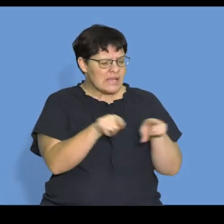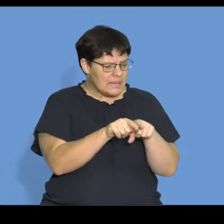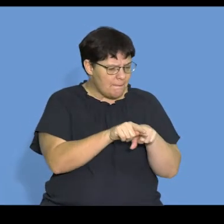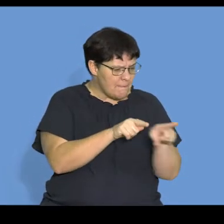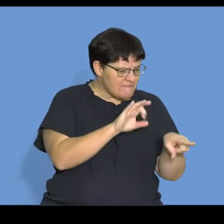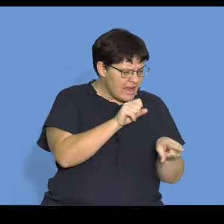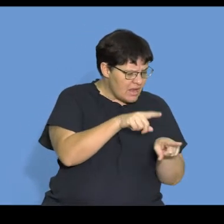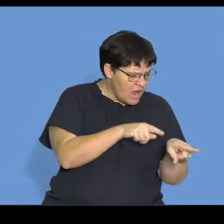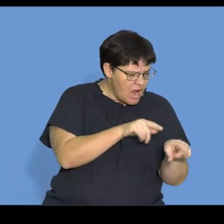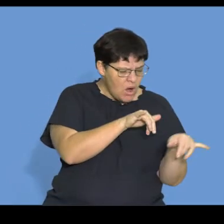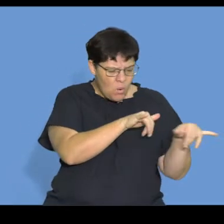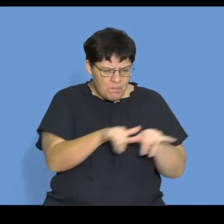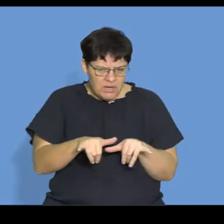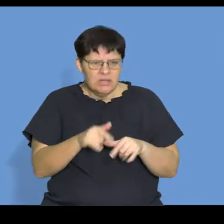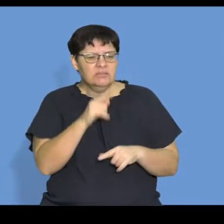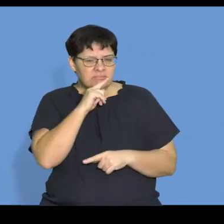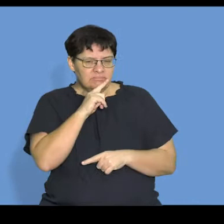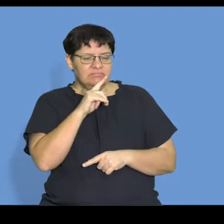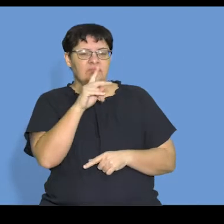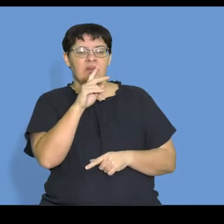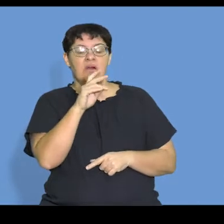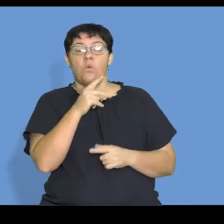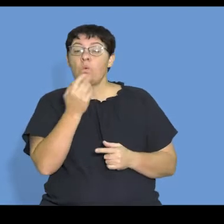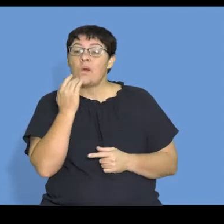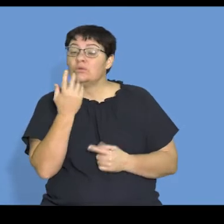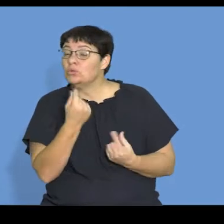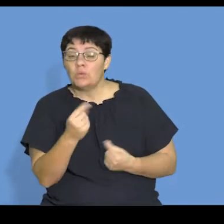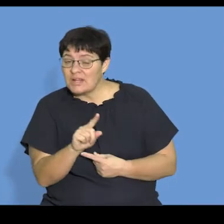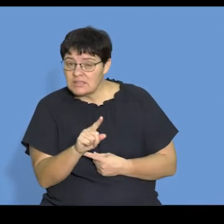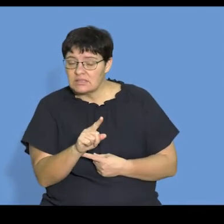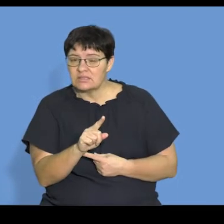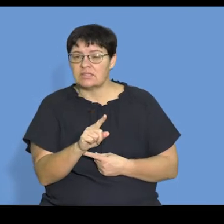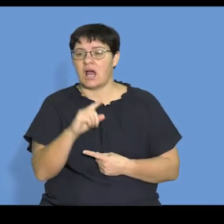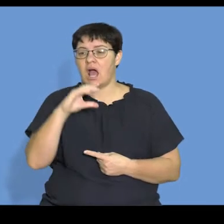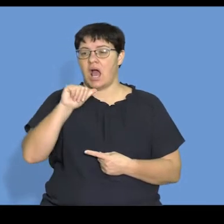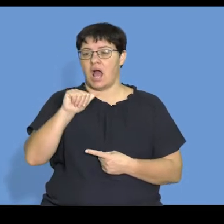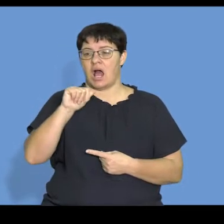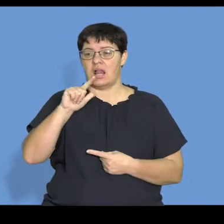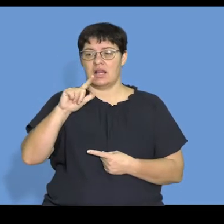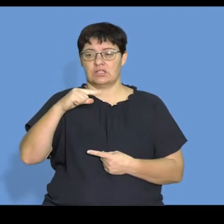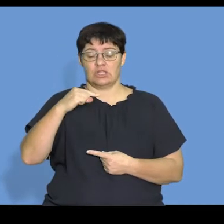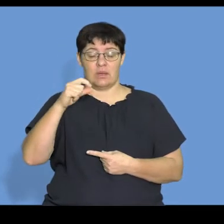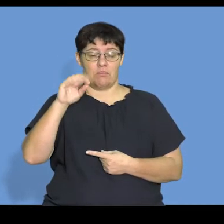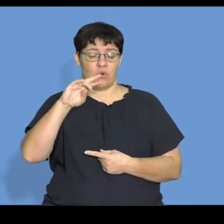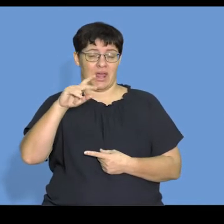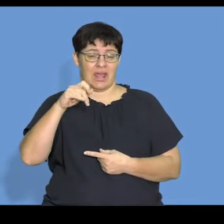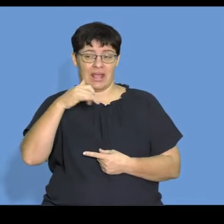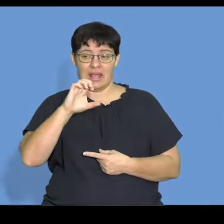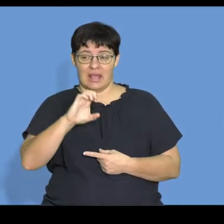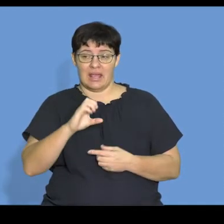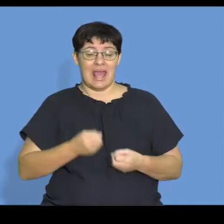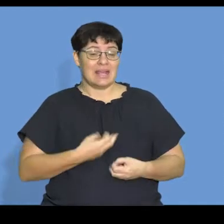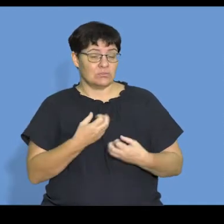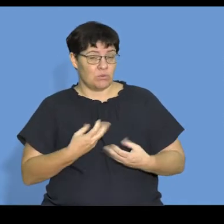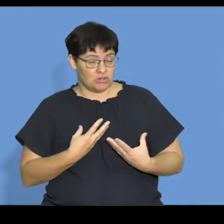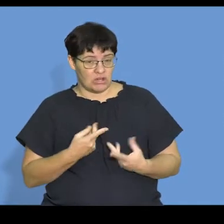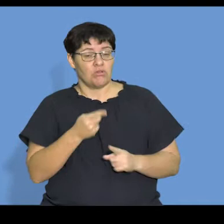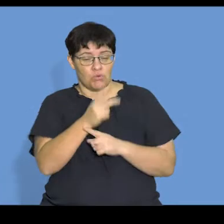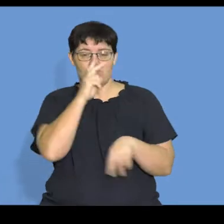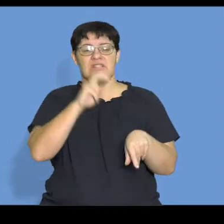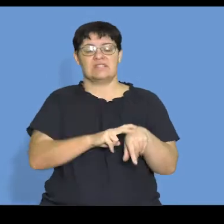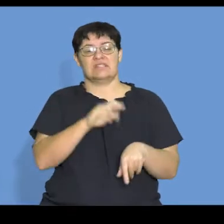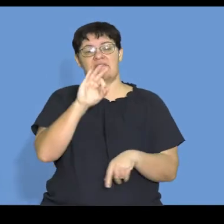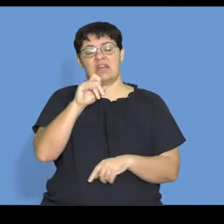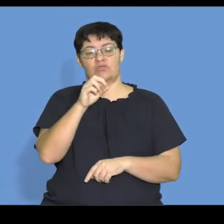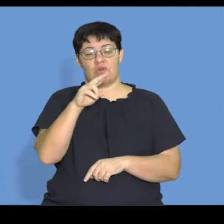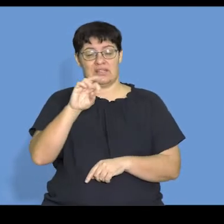when factorizing an algebraic expression, right? Most of the time, when I did not give you an equal sign, you always